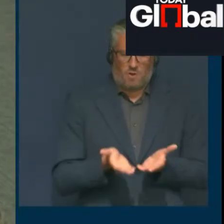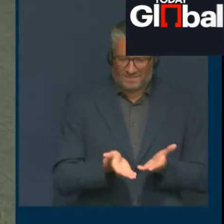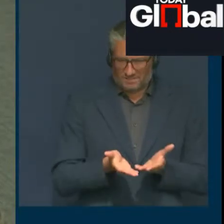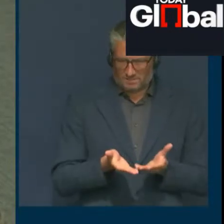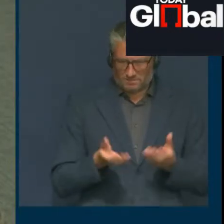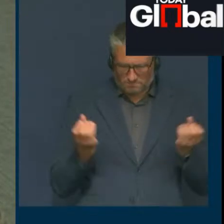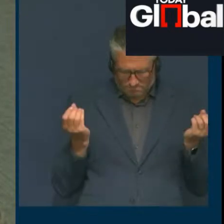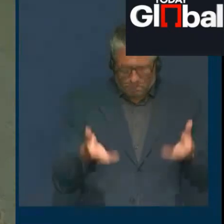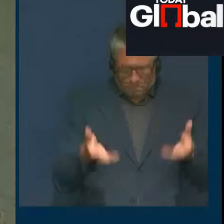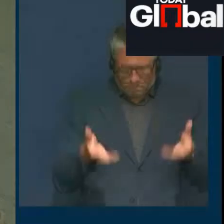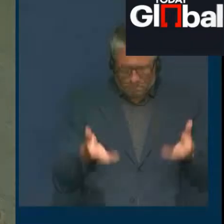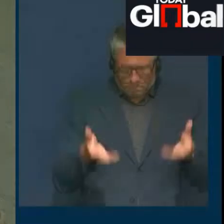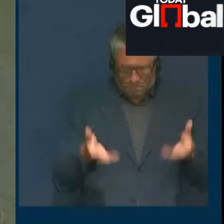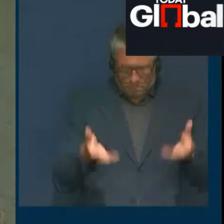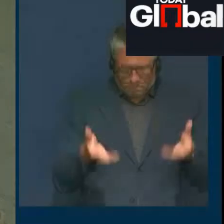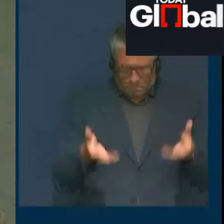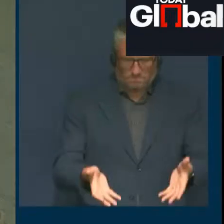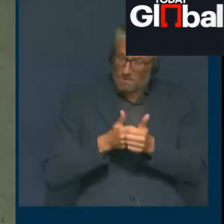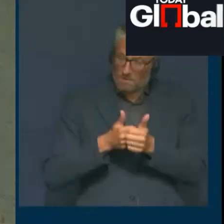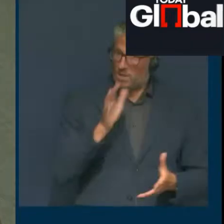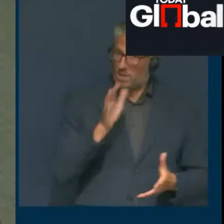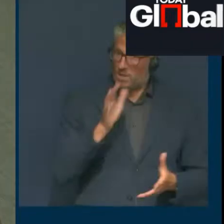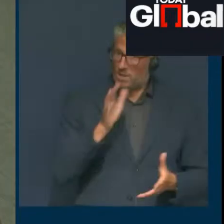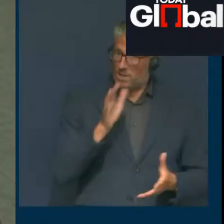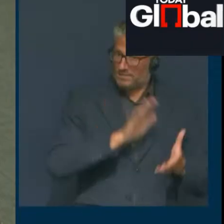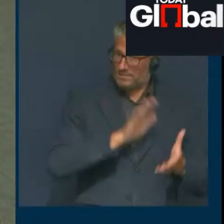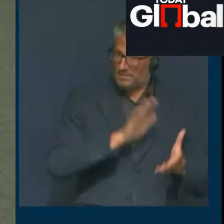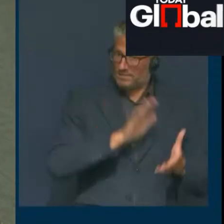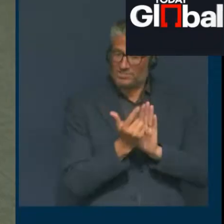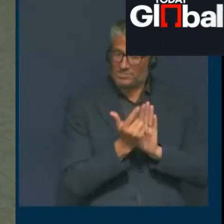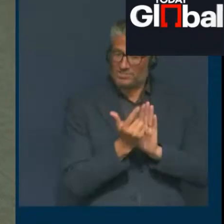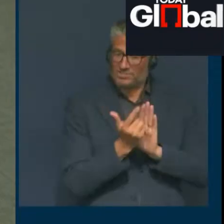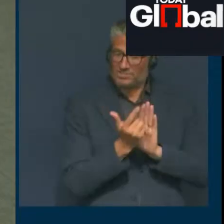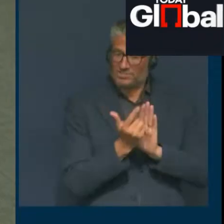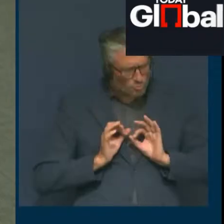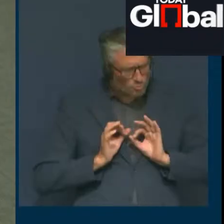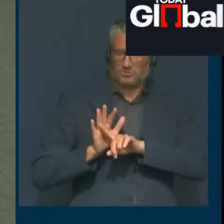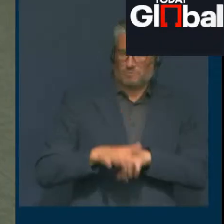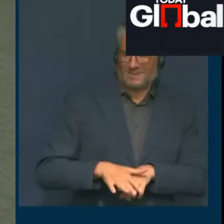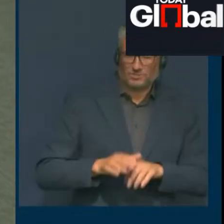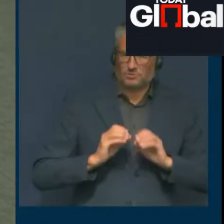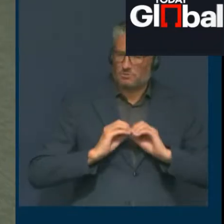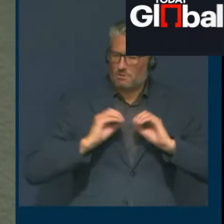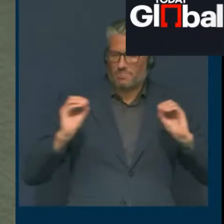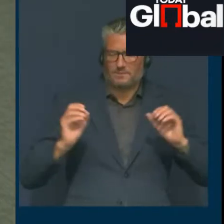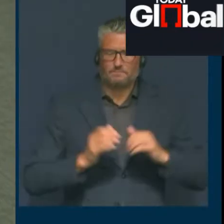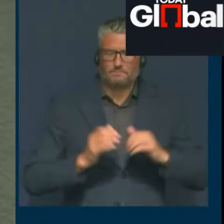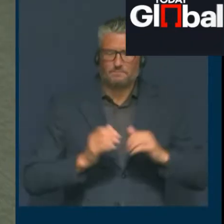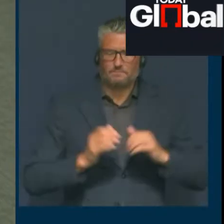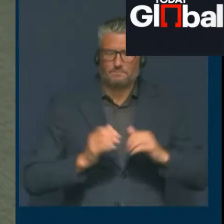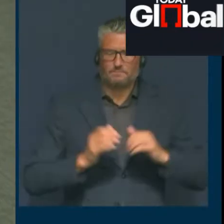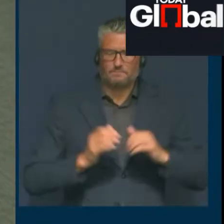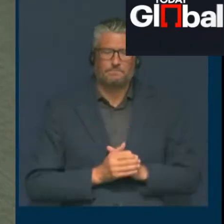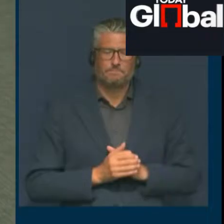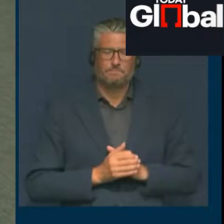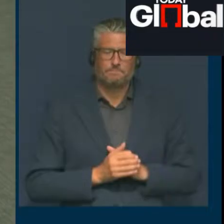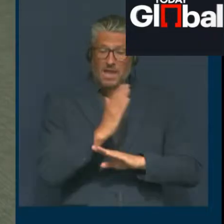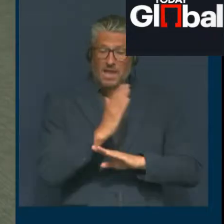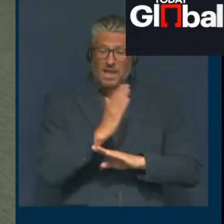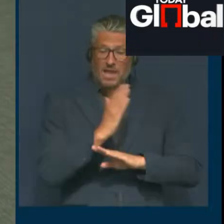without any discrimination. The participation of persons with disabilities has not